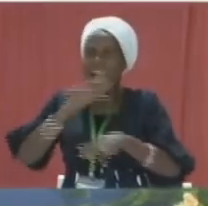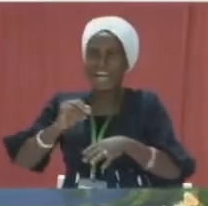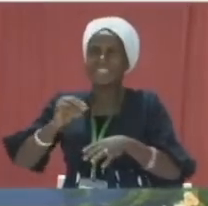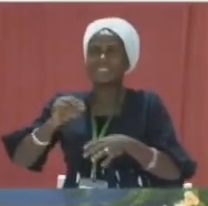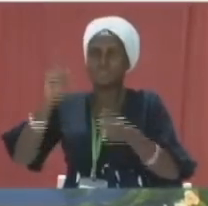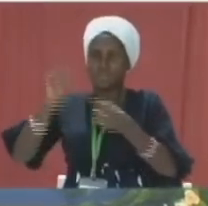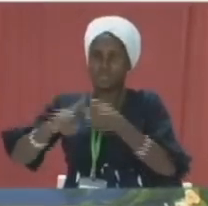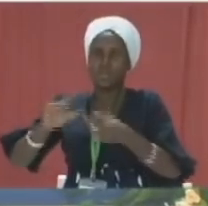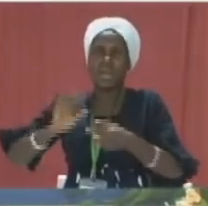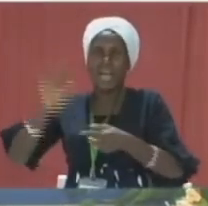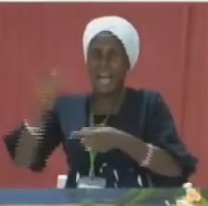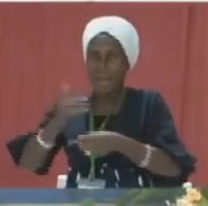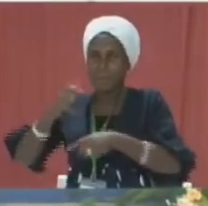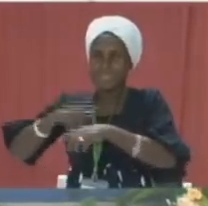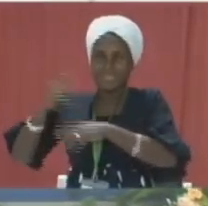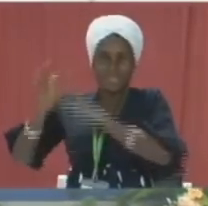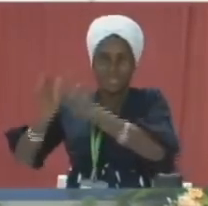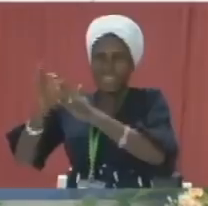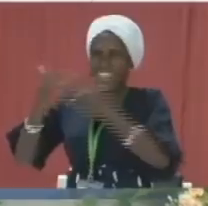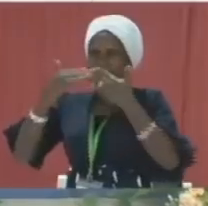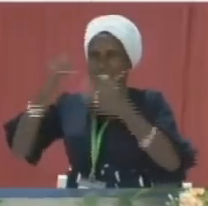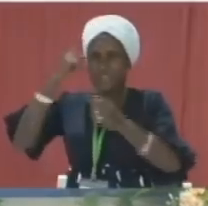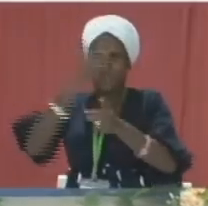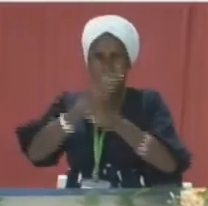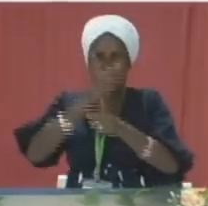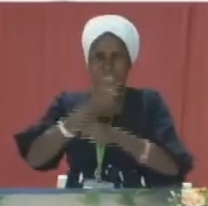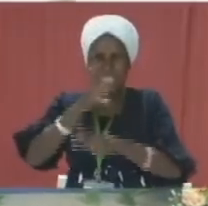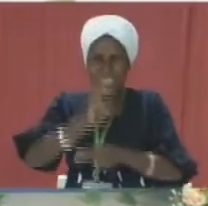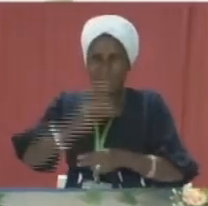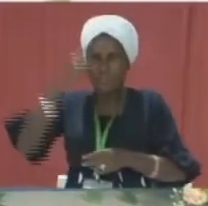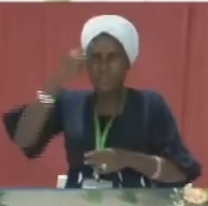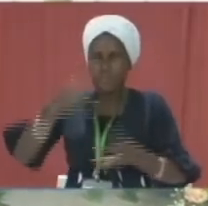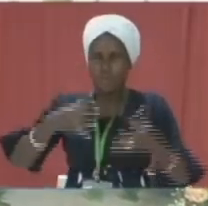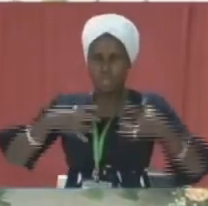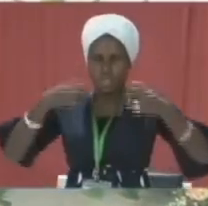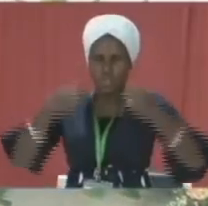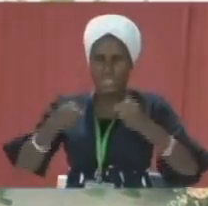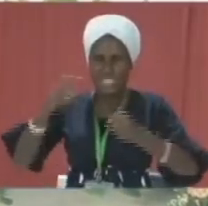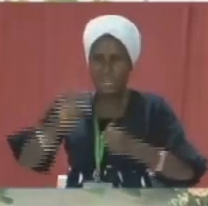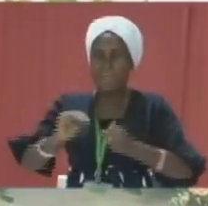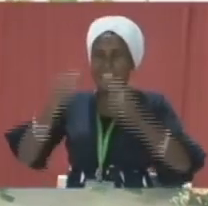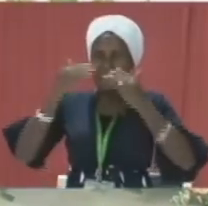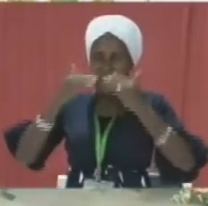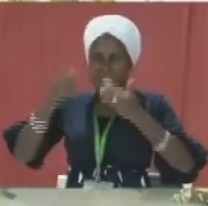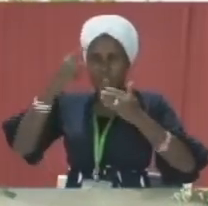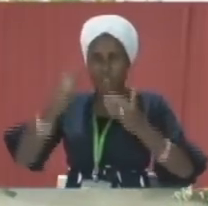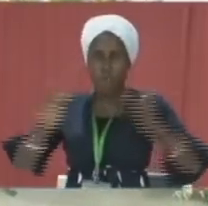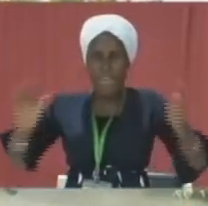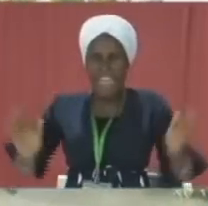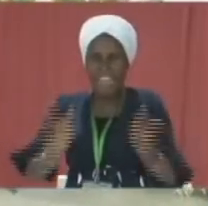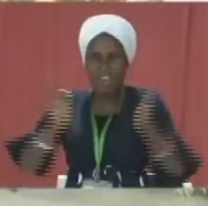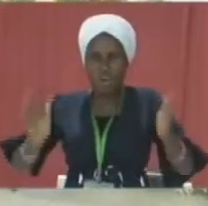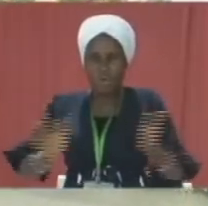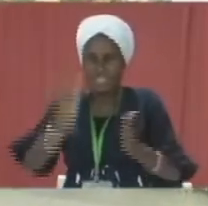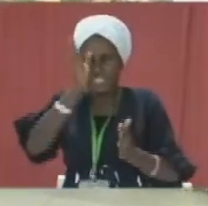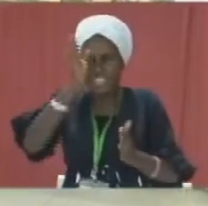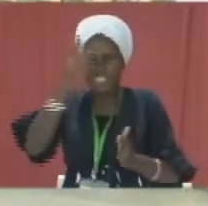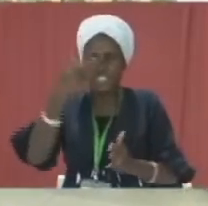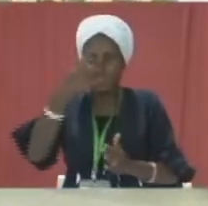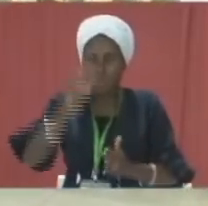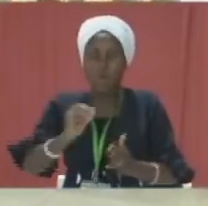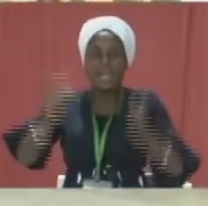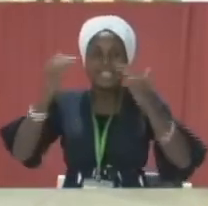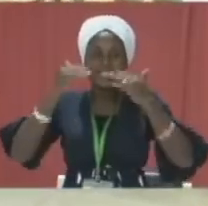him. Thank you for strengthening him. Thank you for encouraging him. Thank you